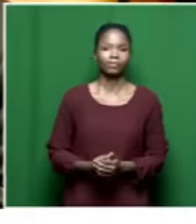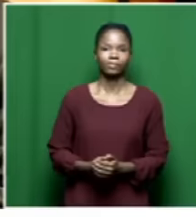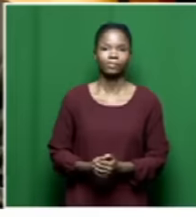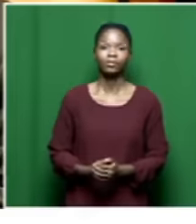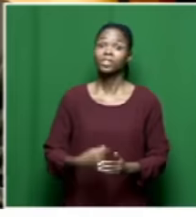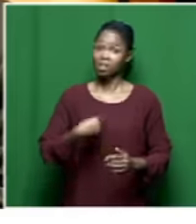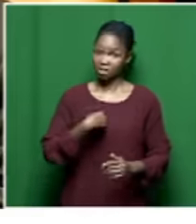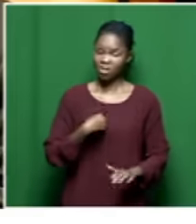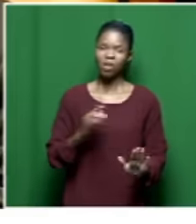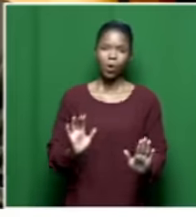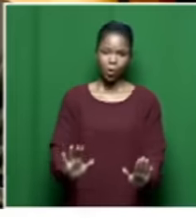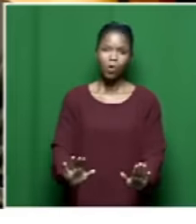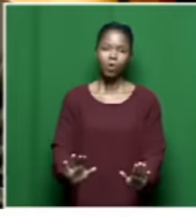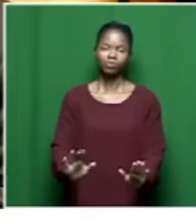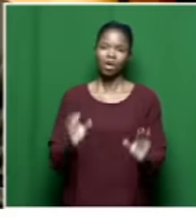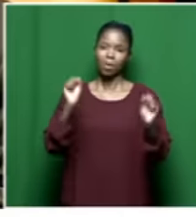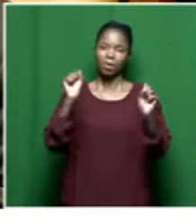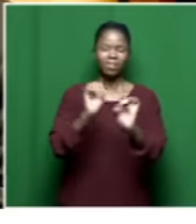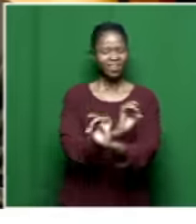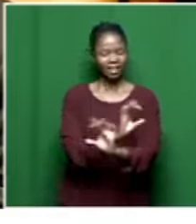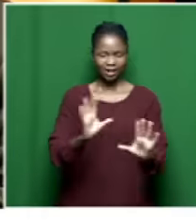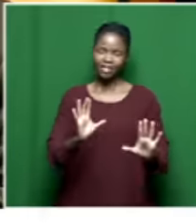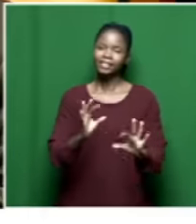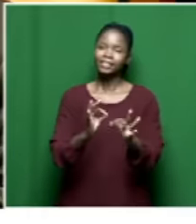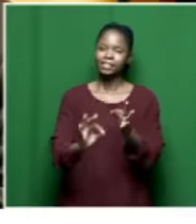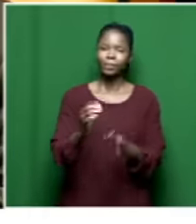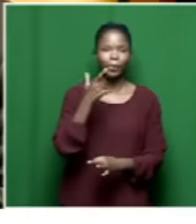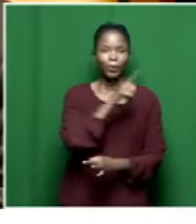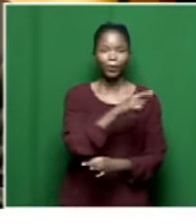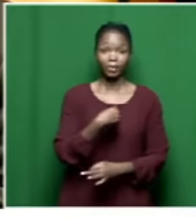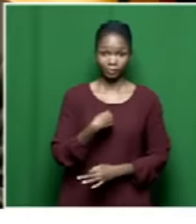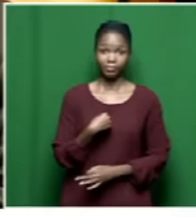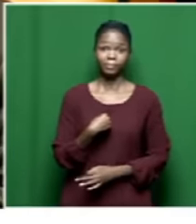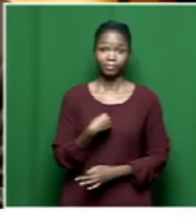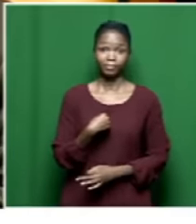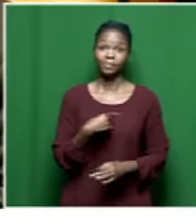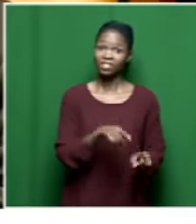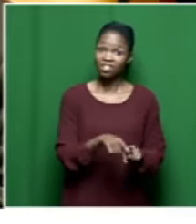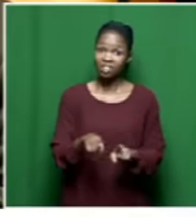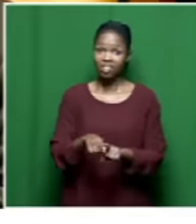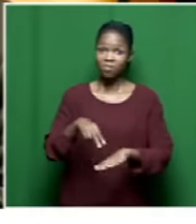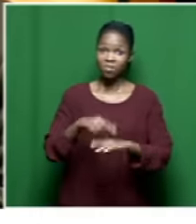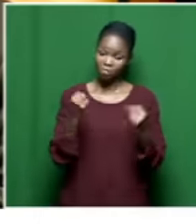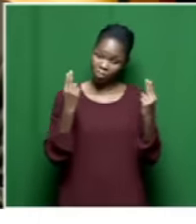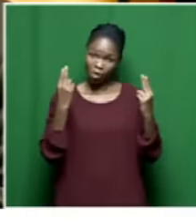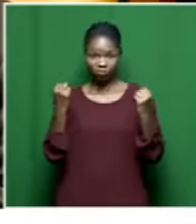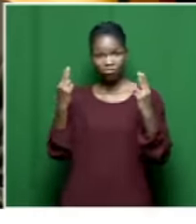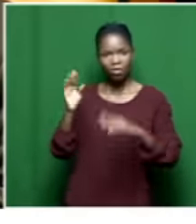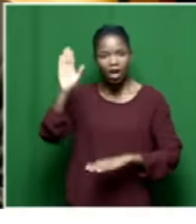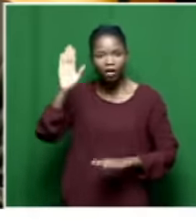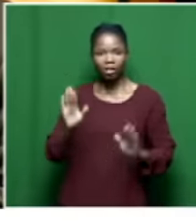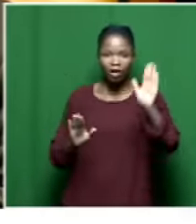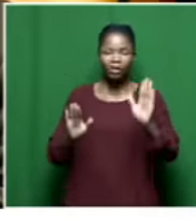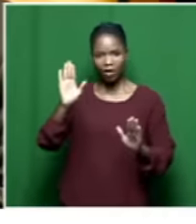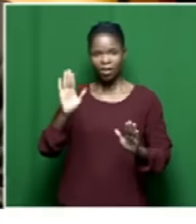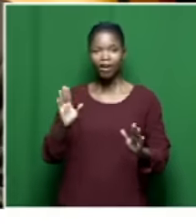I am very, very clear and simple. If you are standing up on any point, it